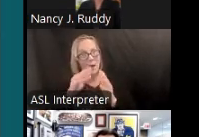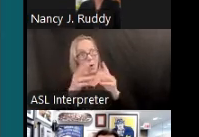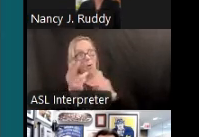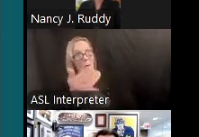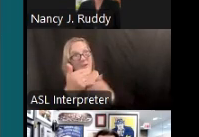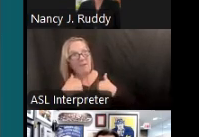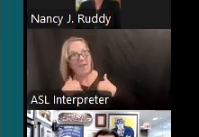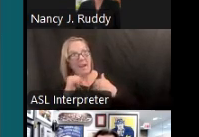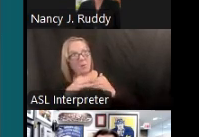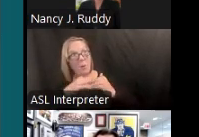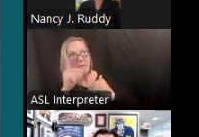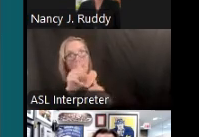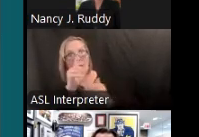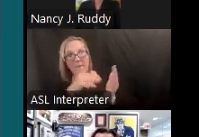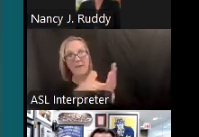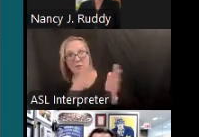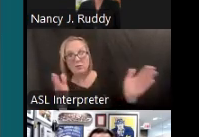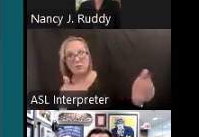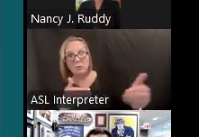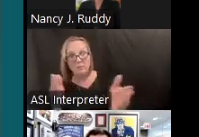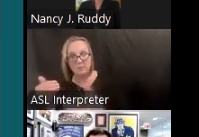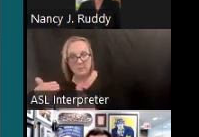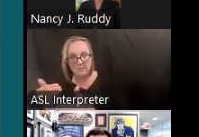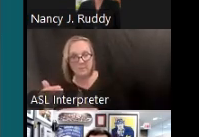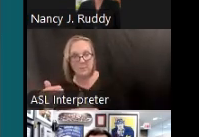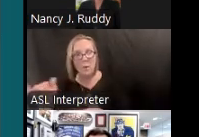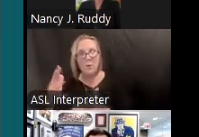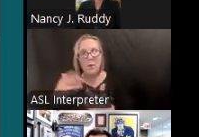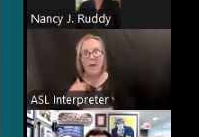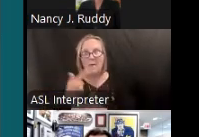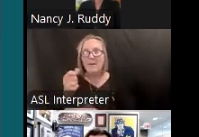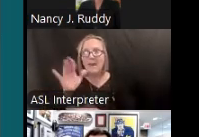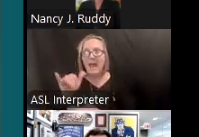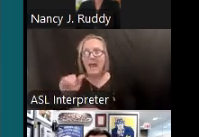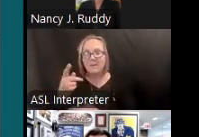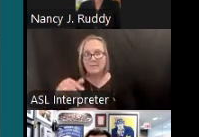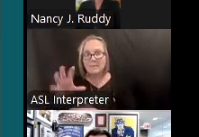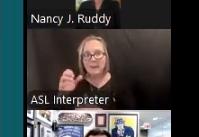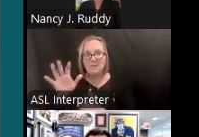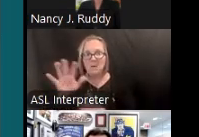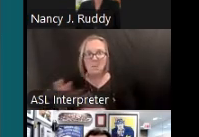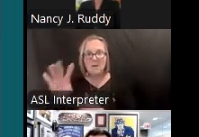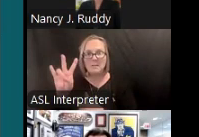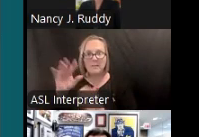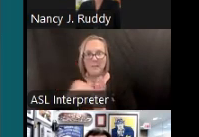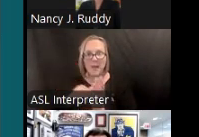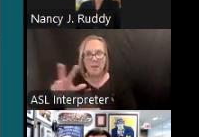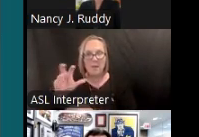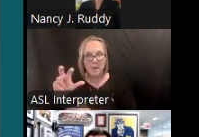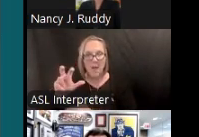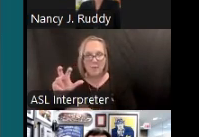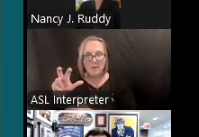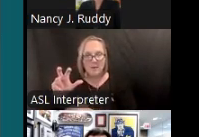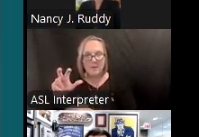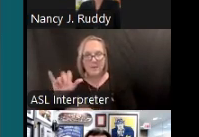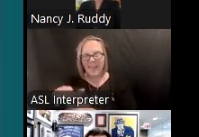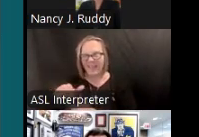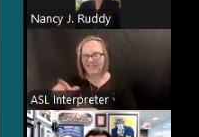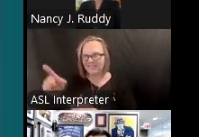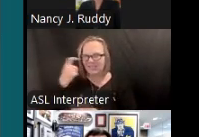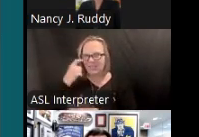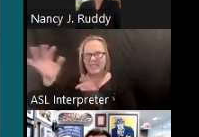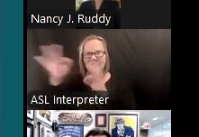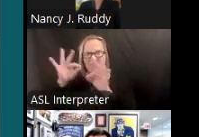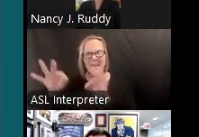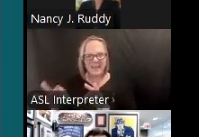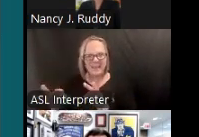also about 7,300 gross square feet of community gallery space. This is the 11th Avenue gallery space that both Dara and Nancy